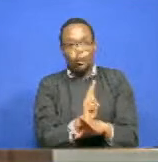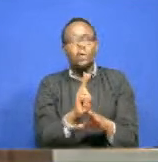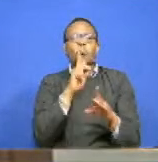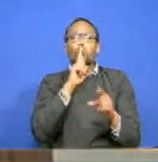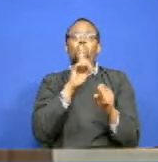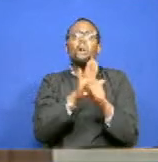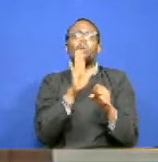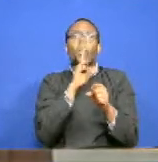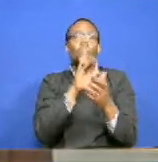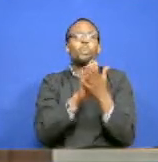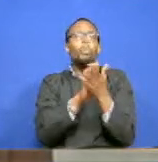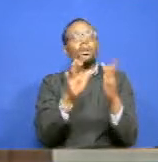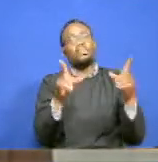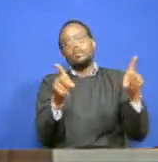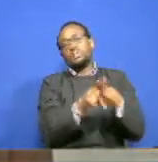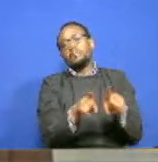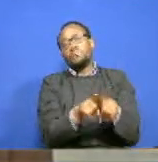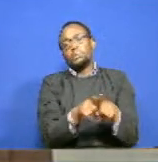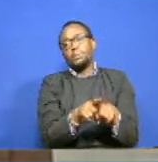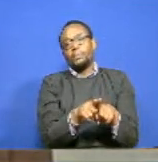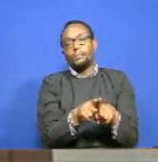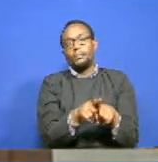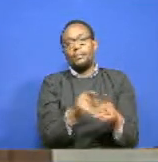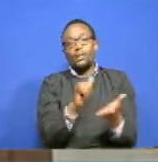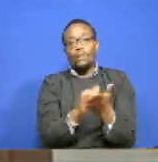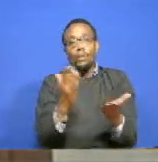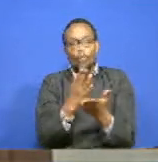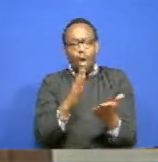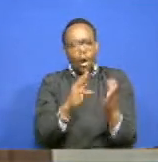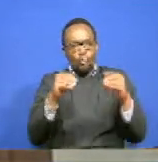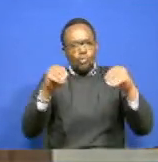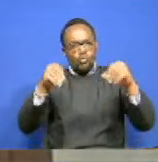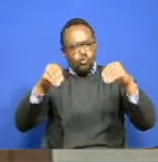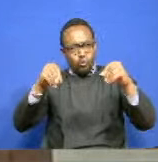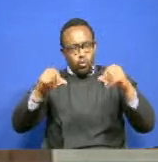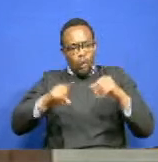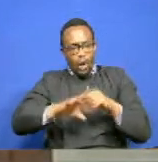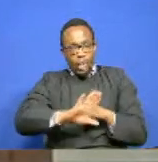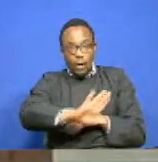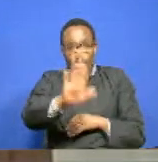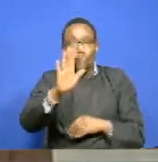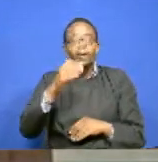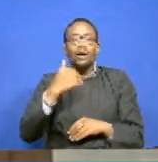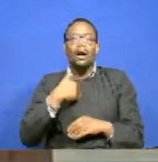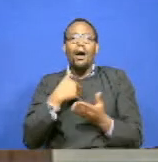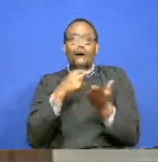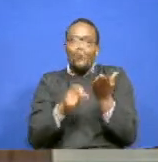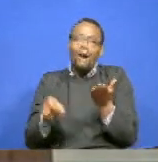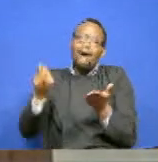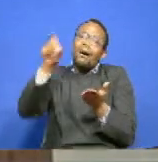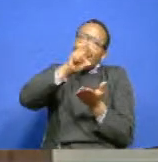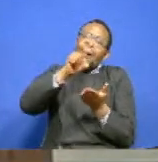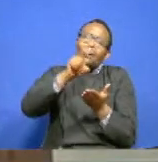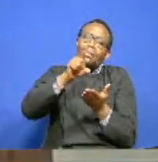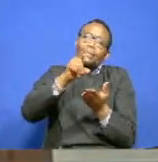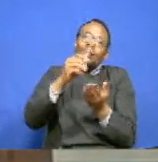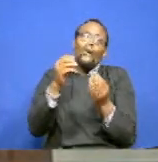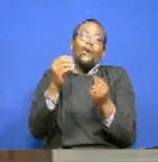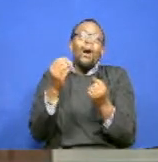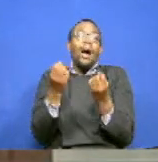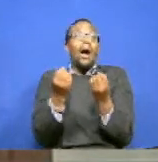the same. This is where the quality of one can even surpass the value of the quantity of